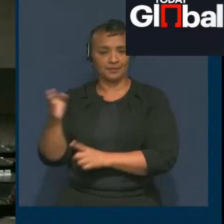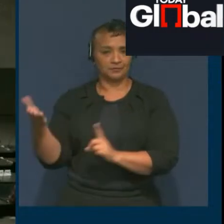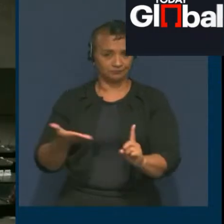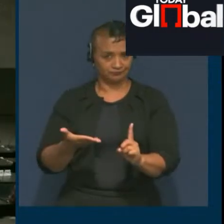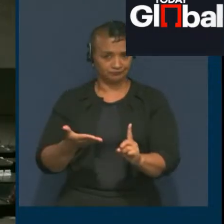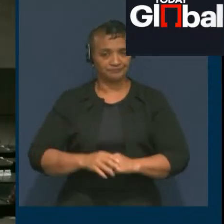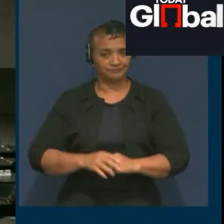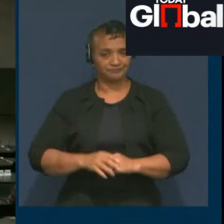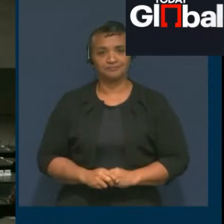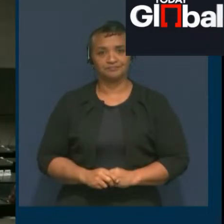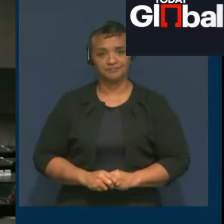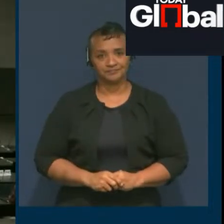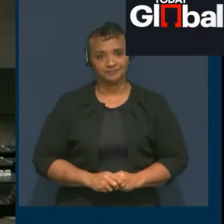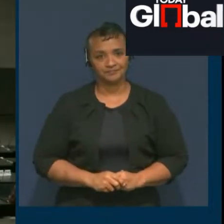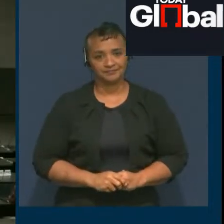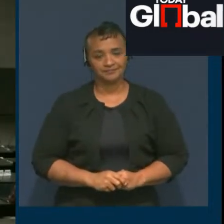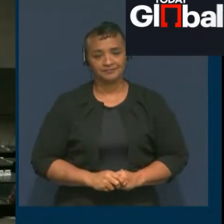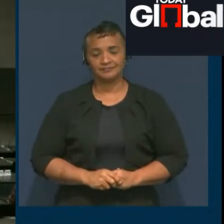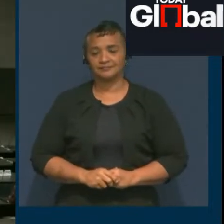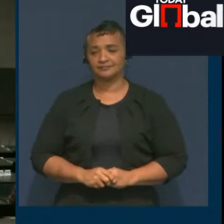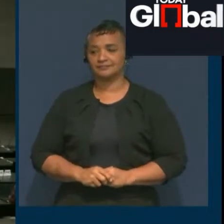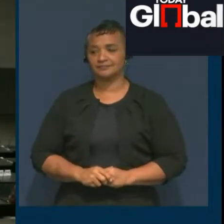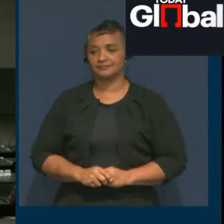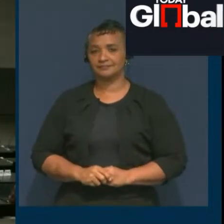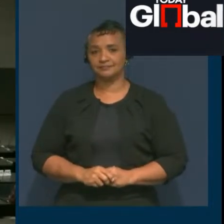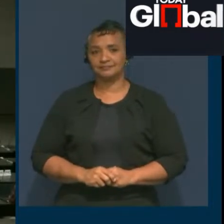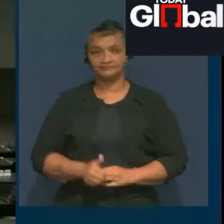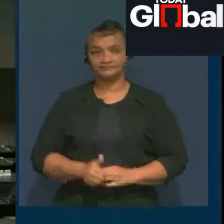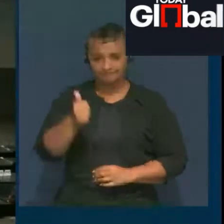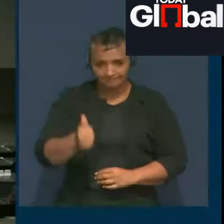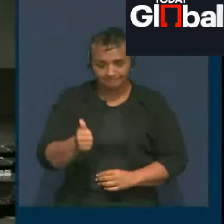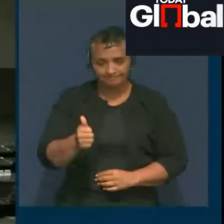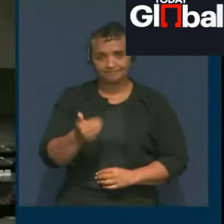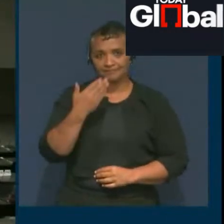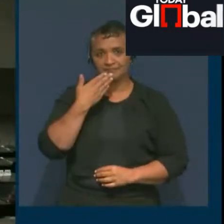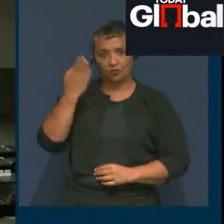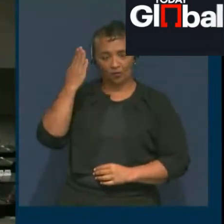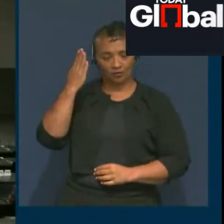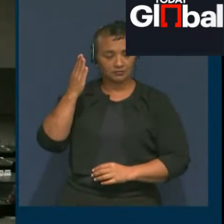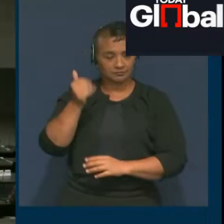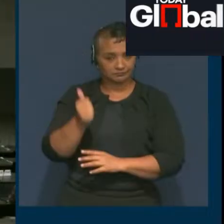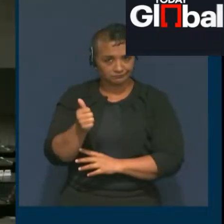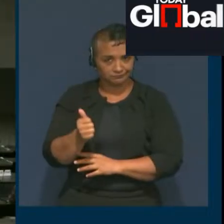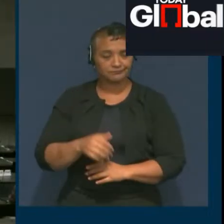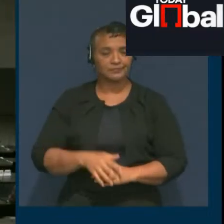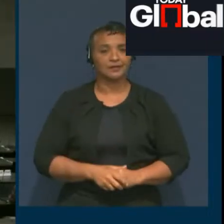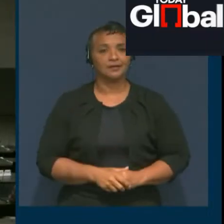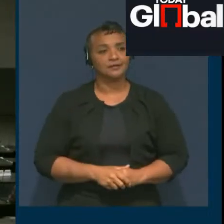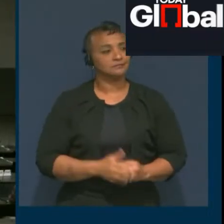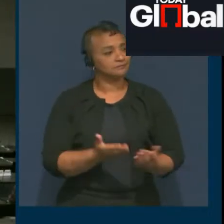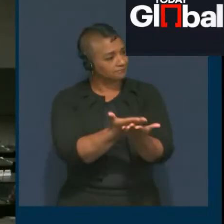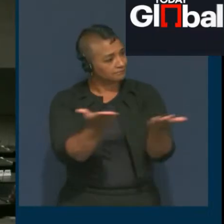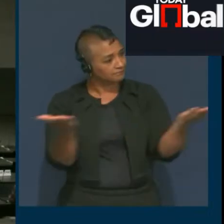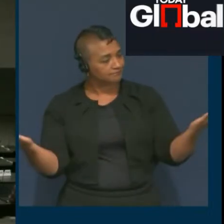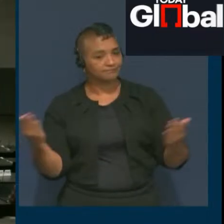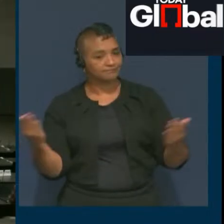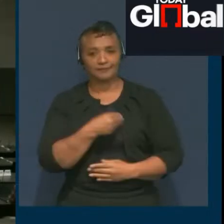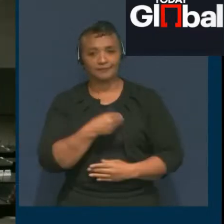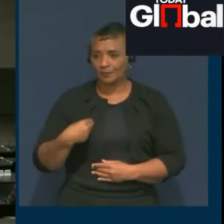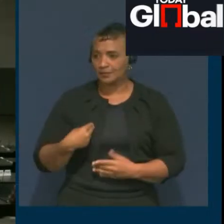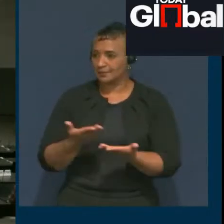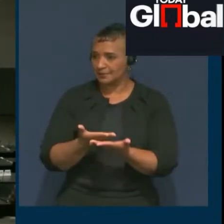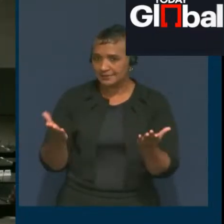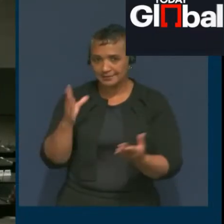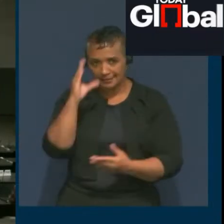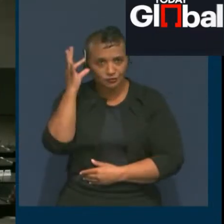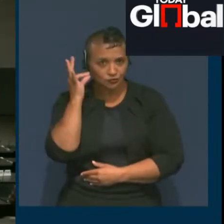you. Bismillah ar-Rahman. In the name of God Almighty, honorable participants, ladies and gentlemen, may the